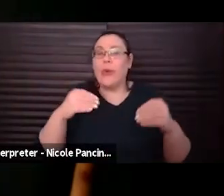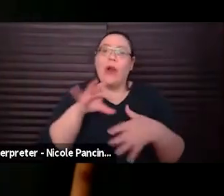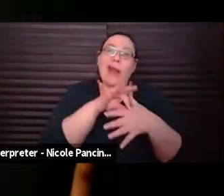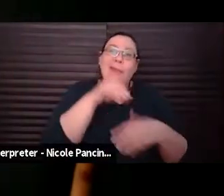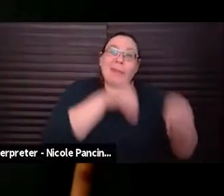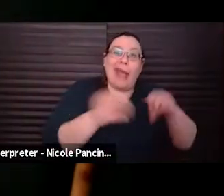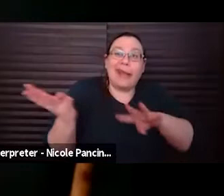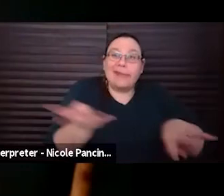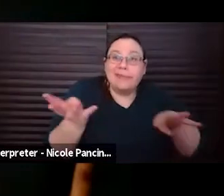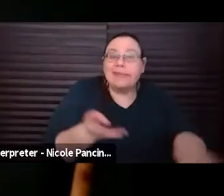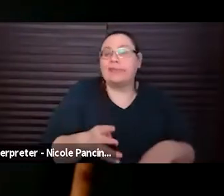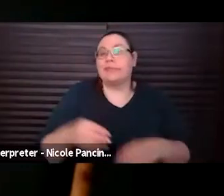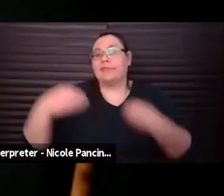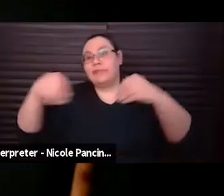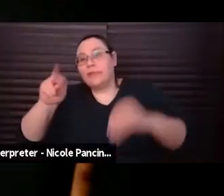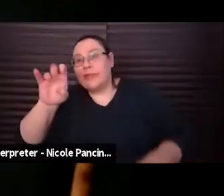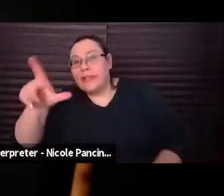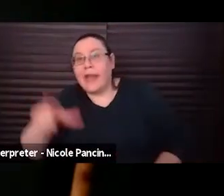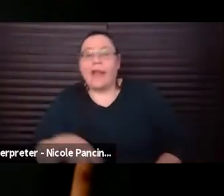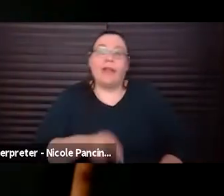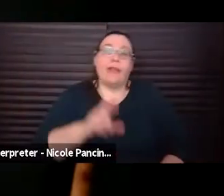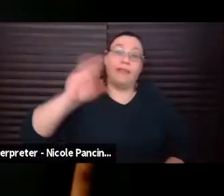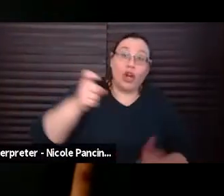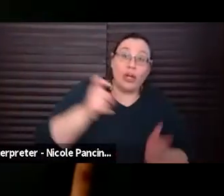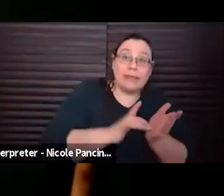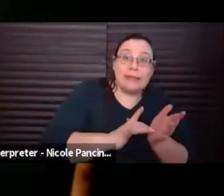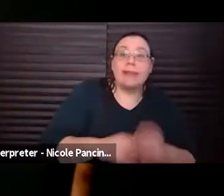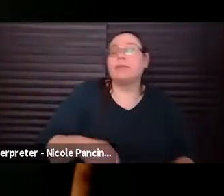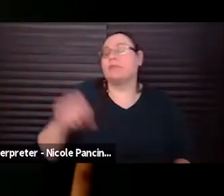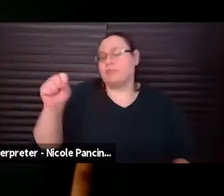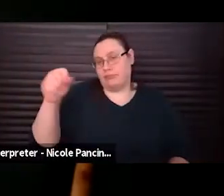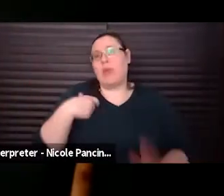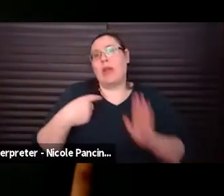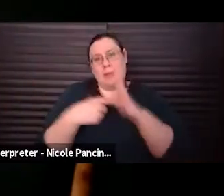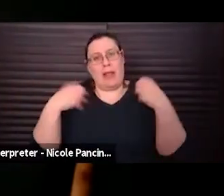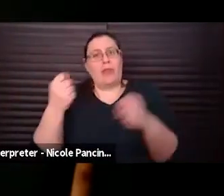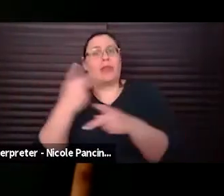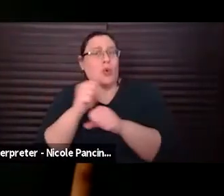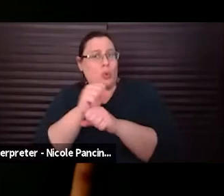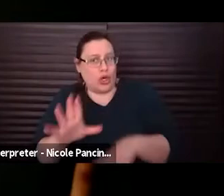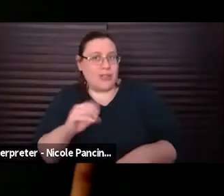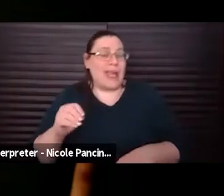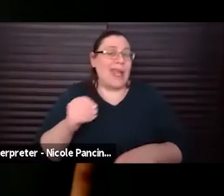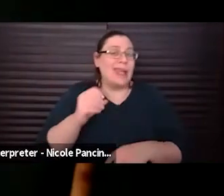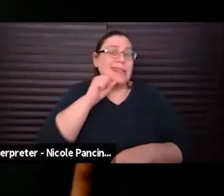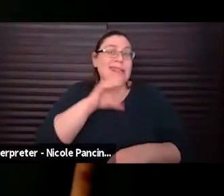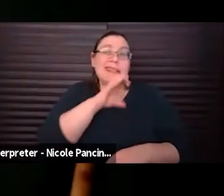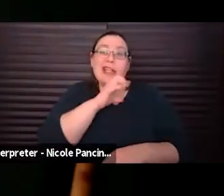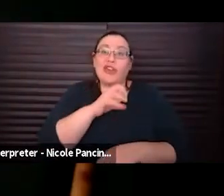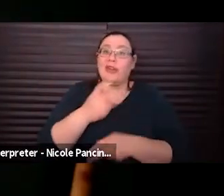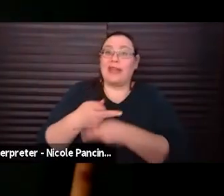processing, retail, pharmacies. Yes, we represent some healthcare workers and senior care facility